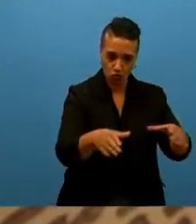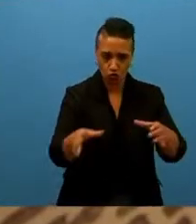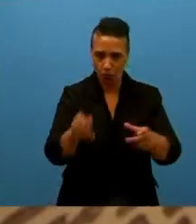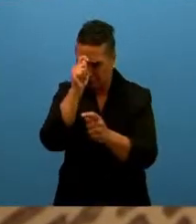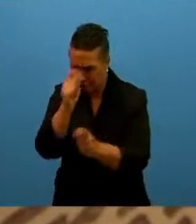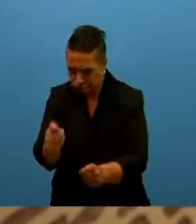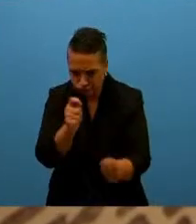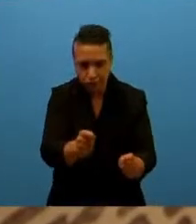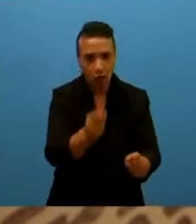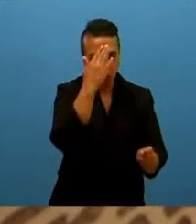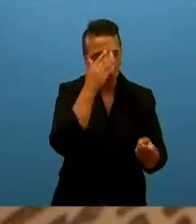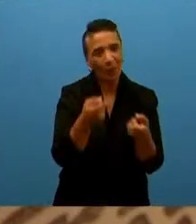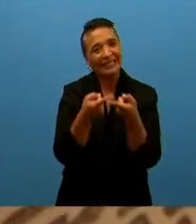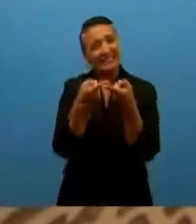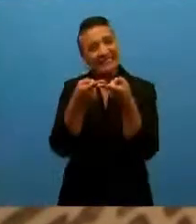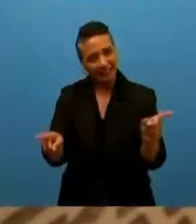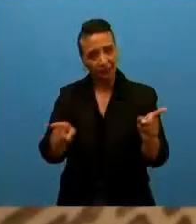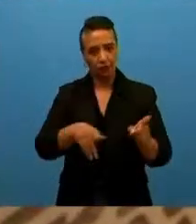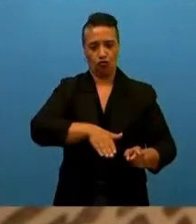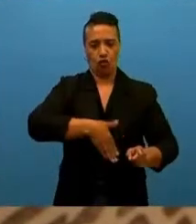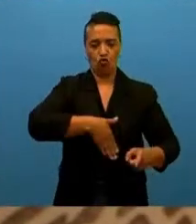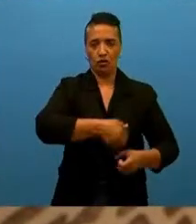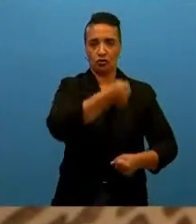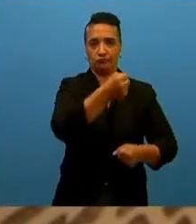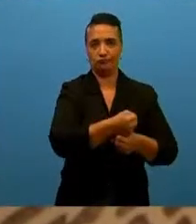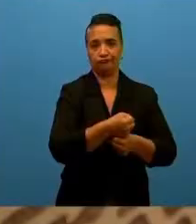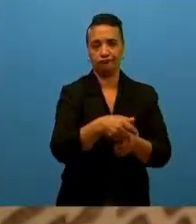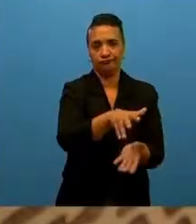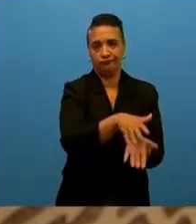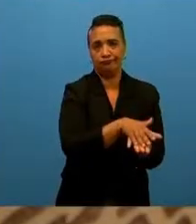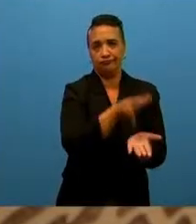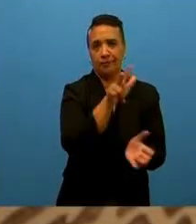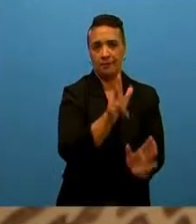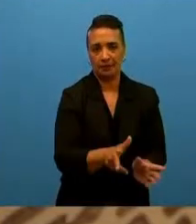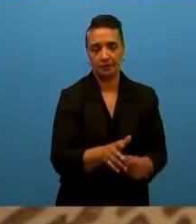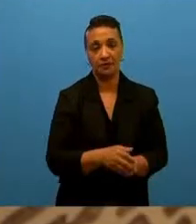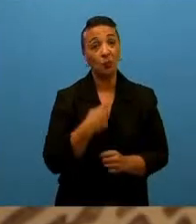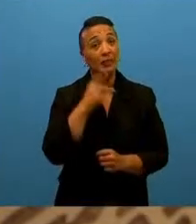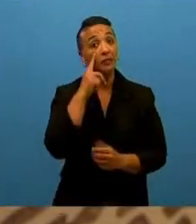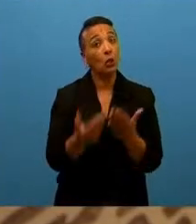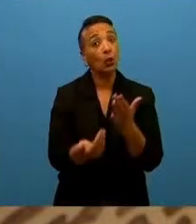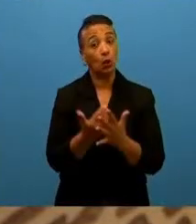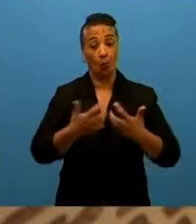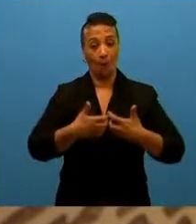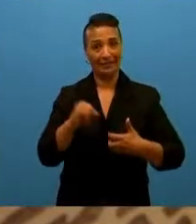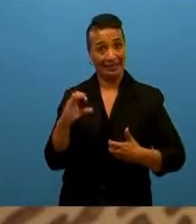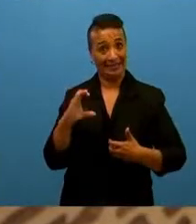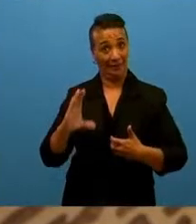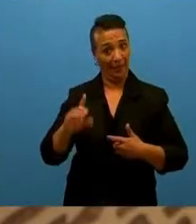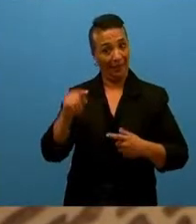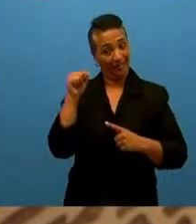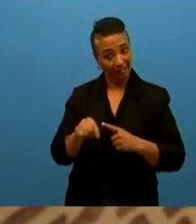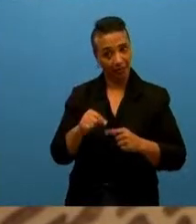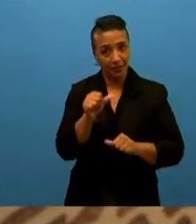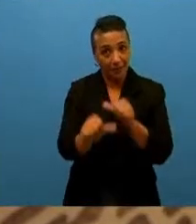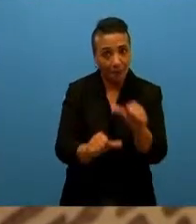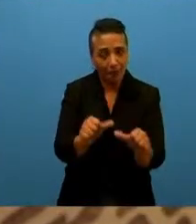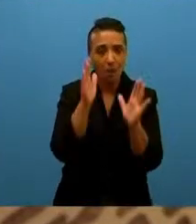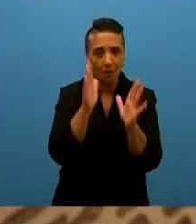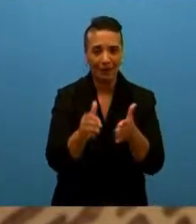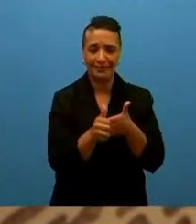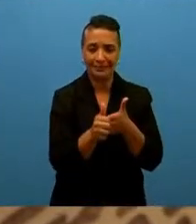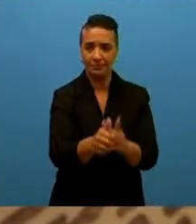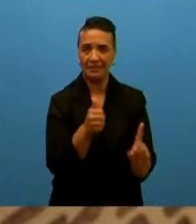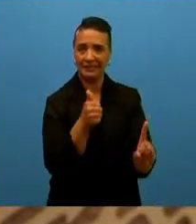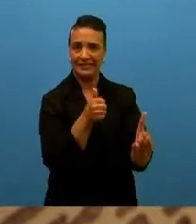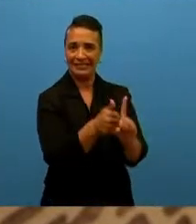separate accreditation status. This new mechanism, as we heard already this morning, must be led by Indigenous